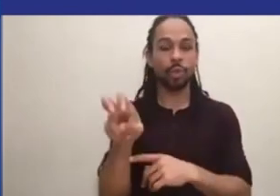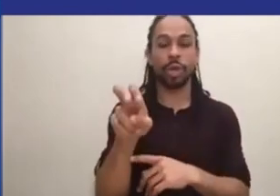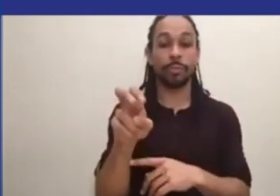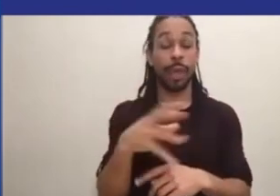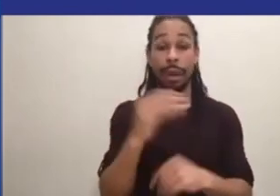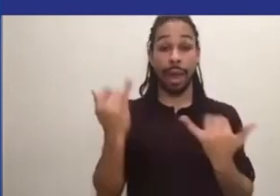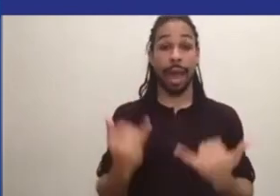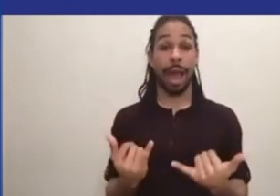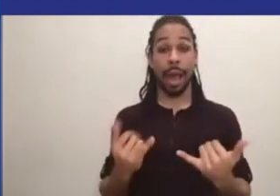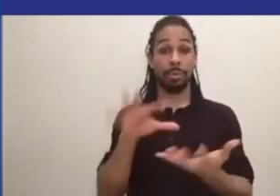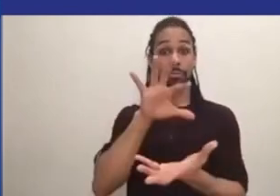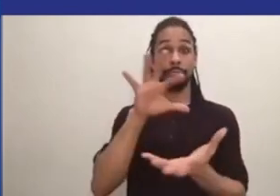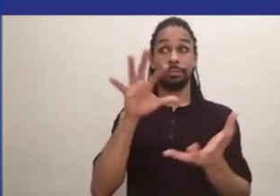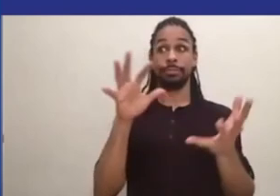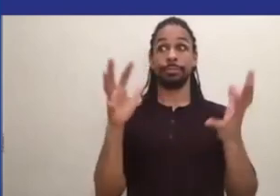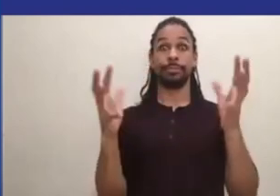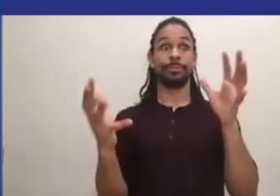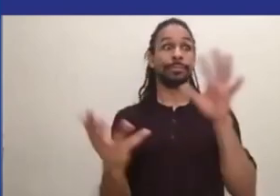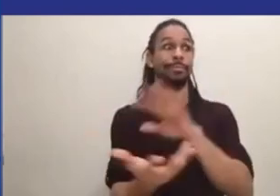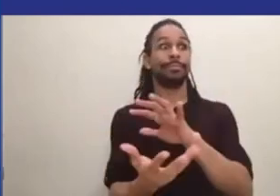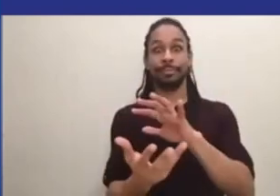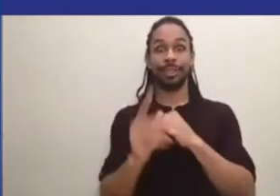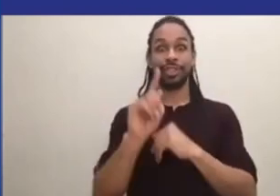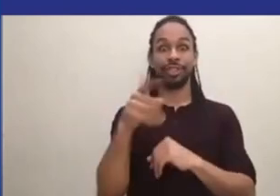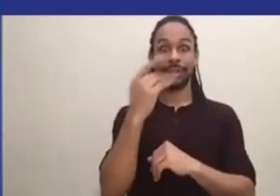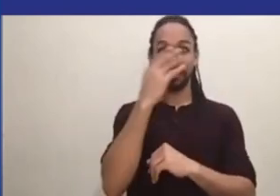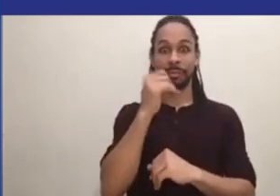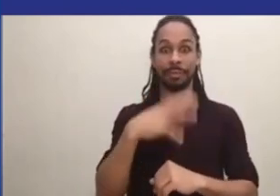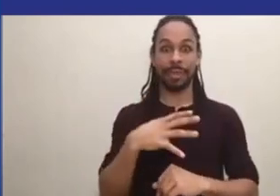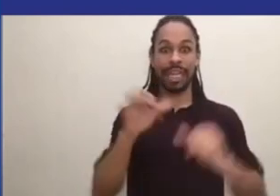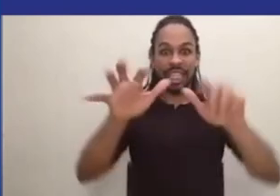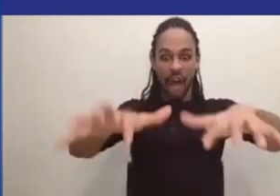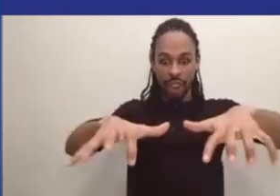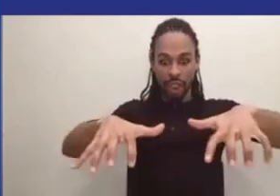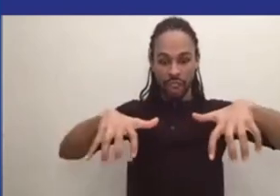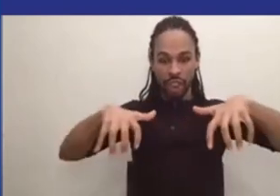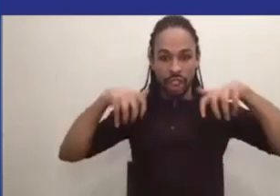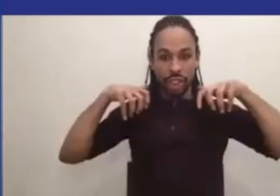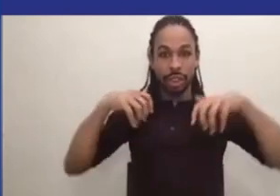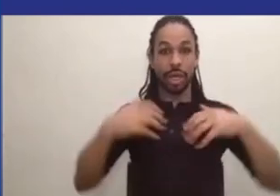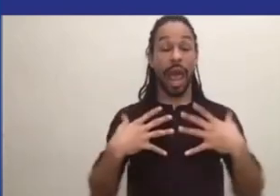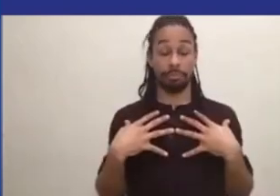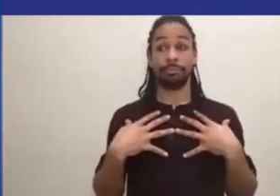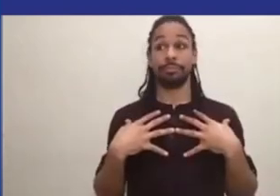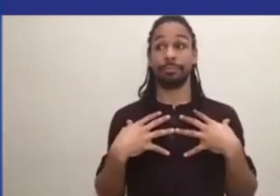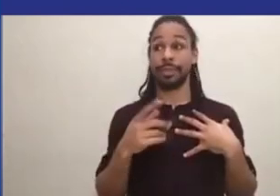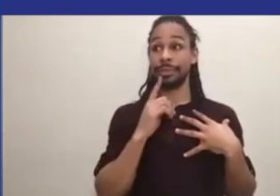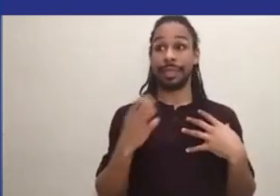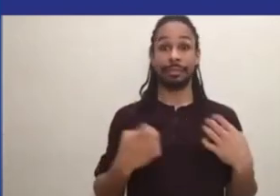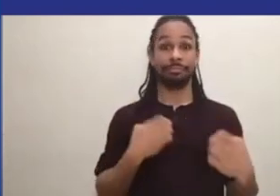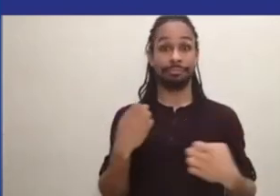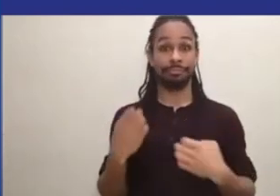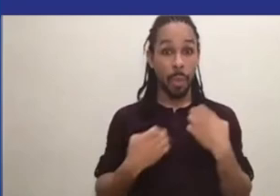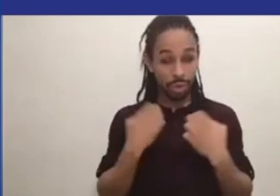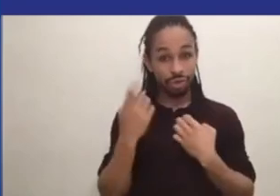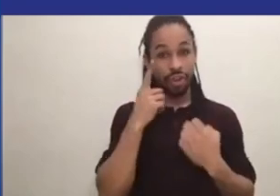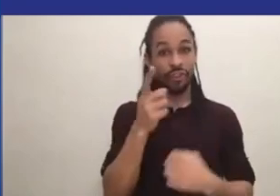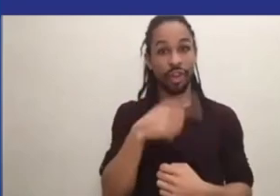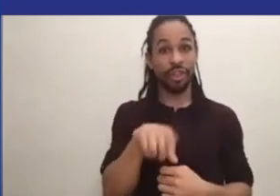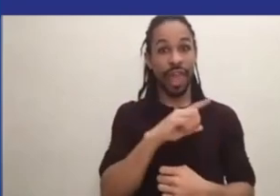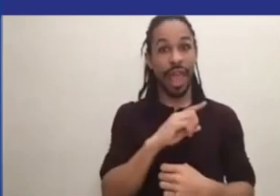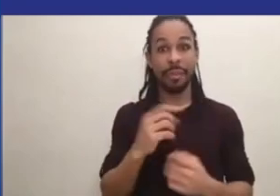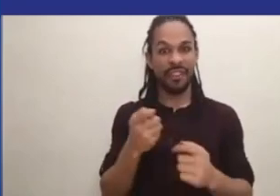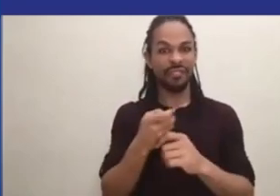now it's only them in the room, you know? And it was so emotional for them. The first few days